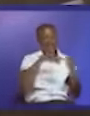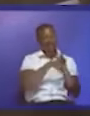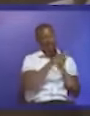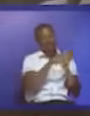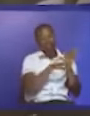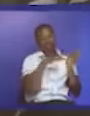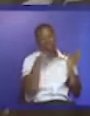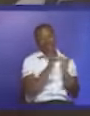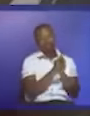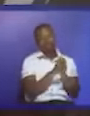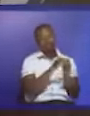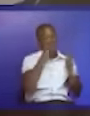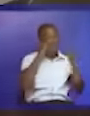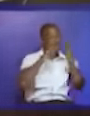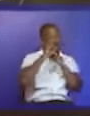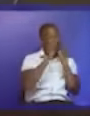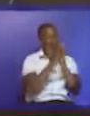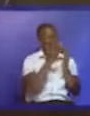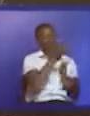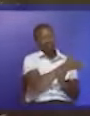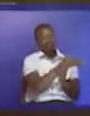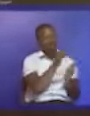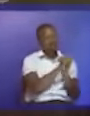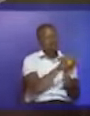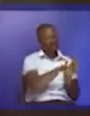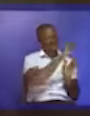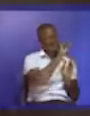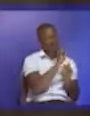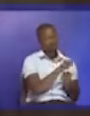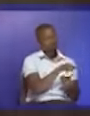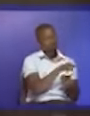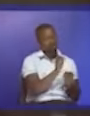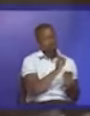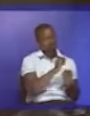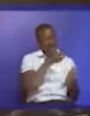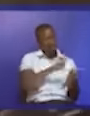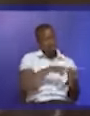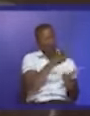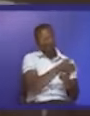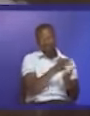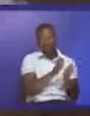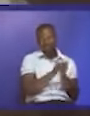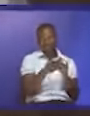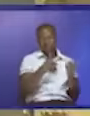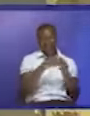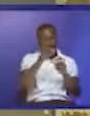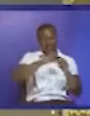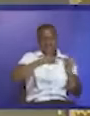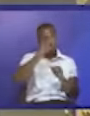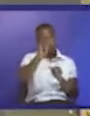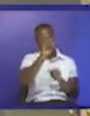the book of Isaiah, and he found there where it was written concerning him.